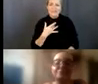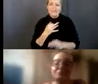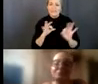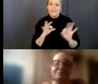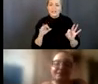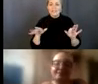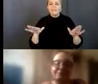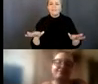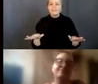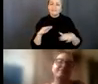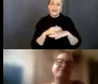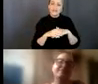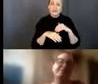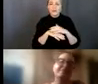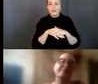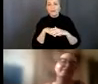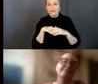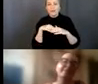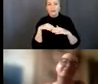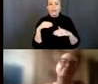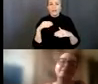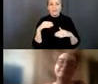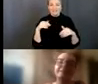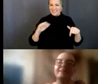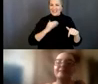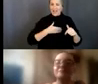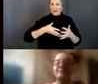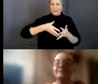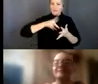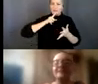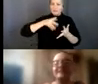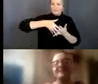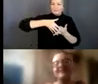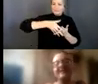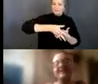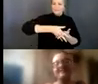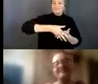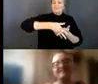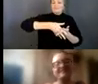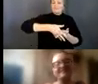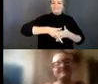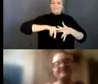in a comfortable space as we check in. This is our kind of grounding and entering into today.